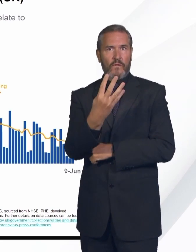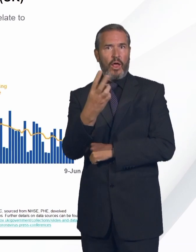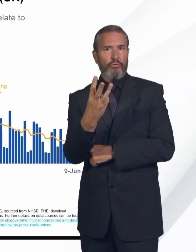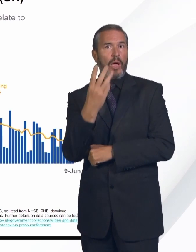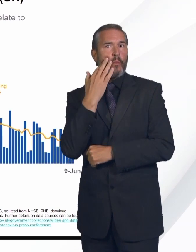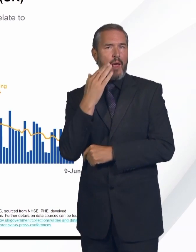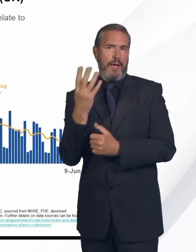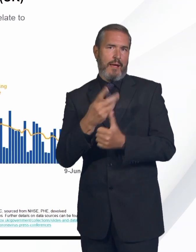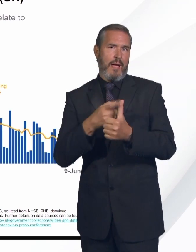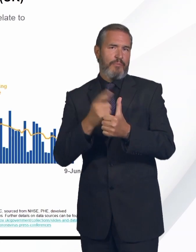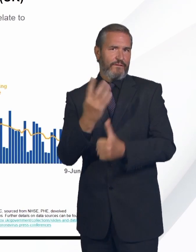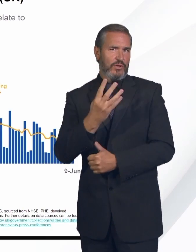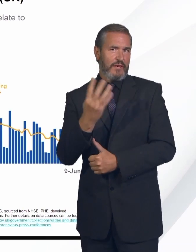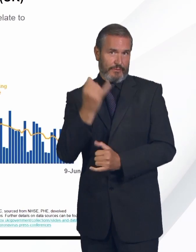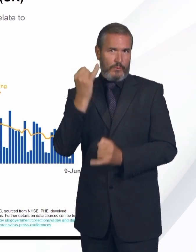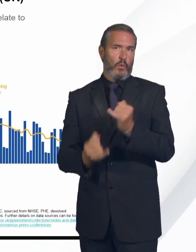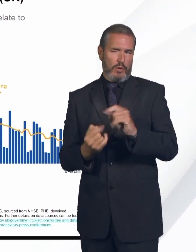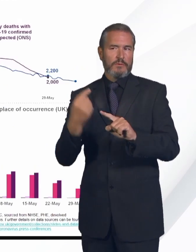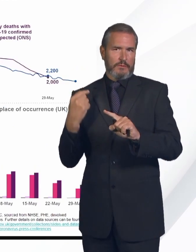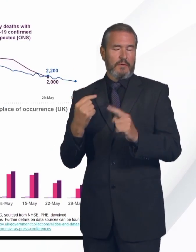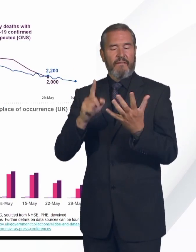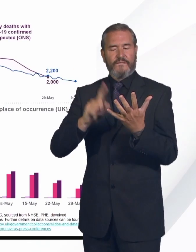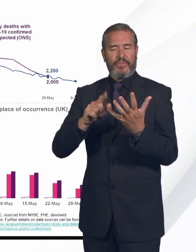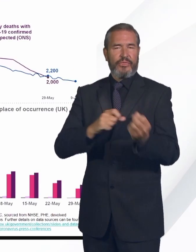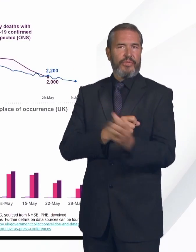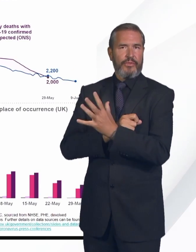the 14th of April. And the fifth slide, please.